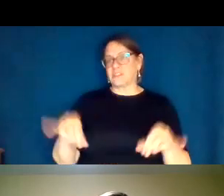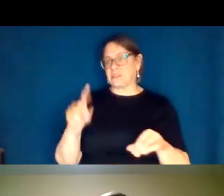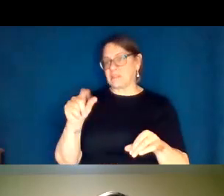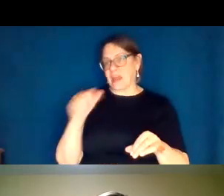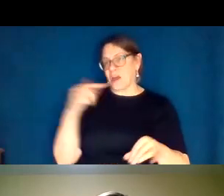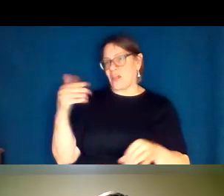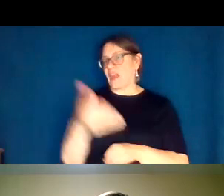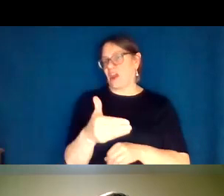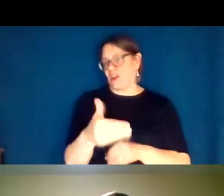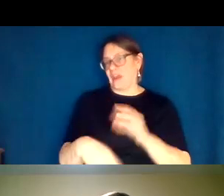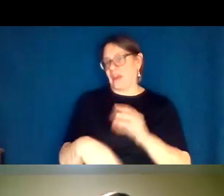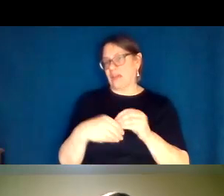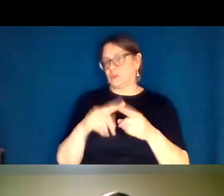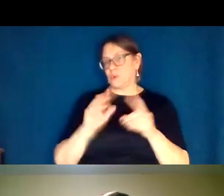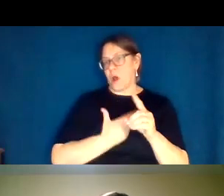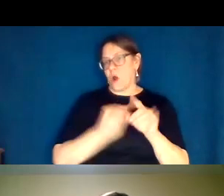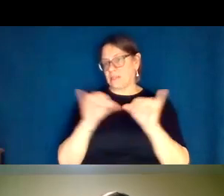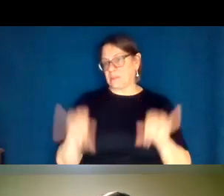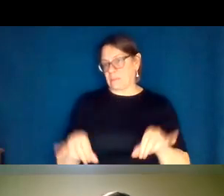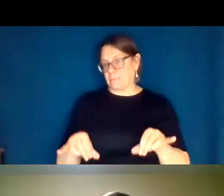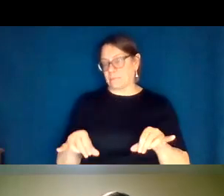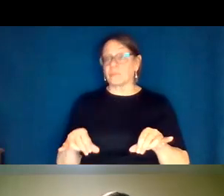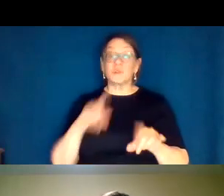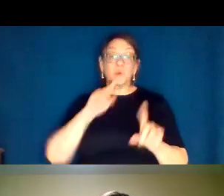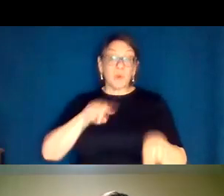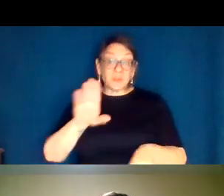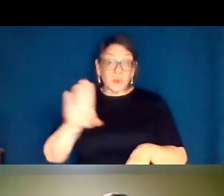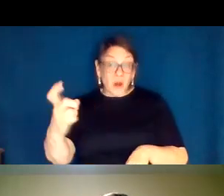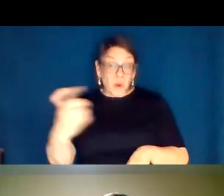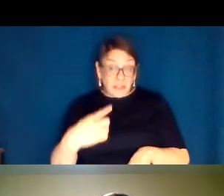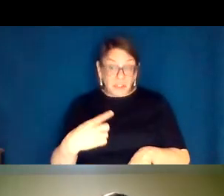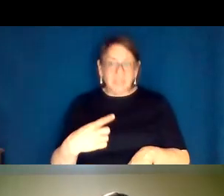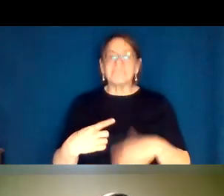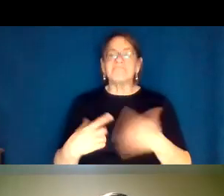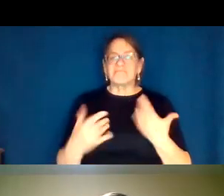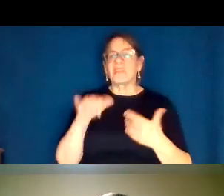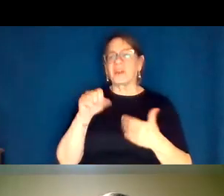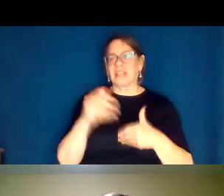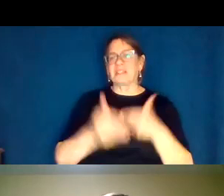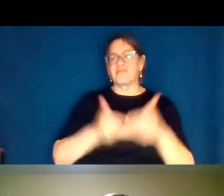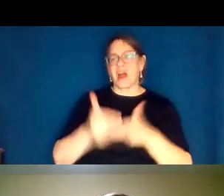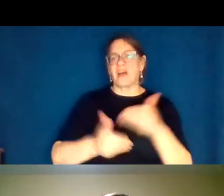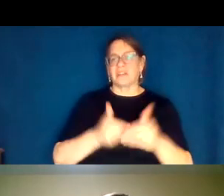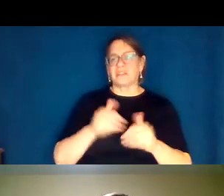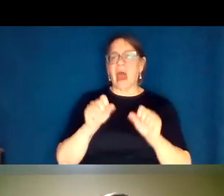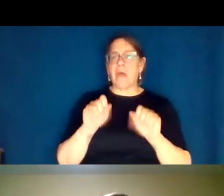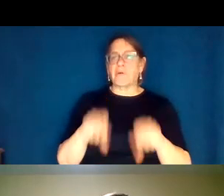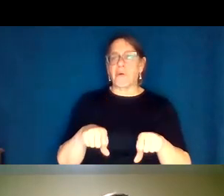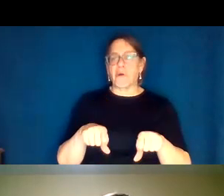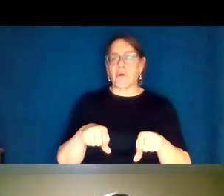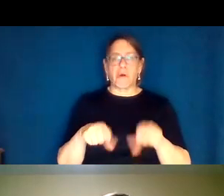the ecosystem. So to answer your question, there is a process that I can actually